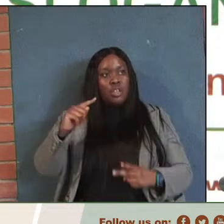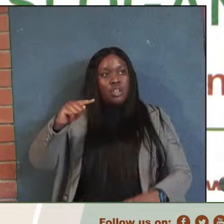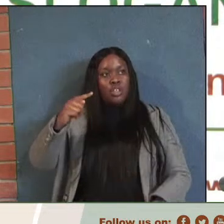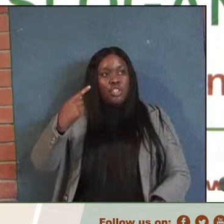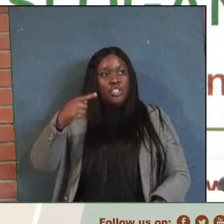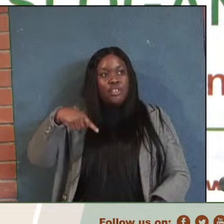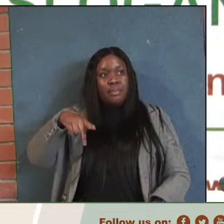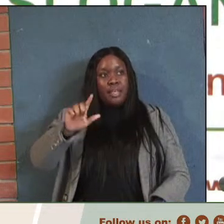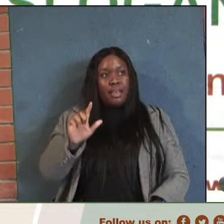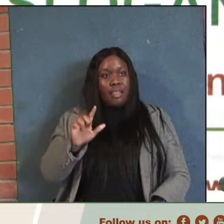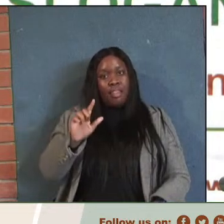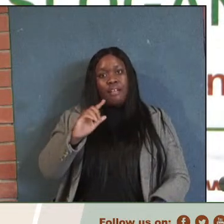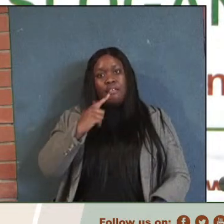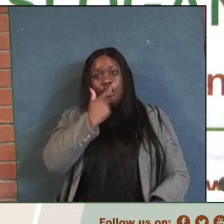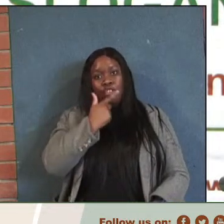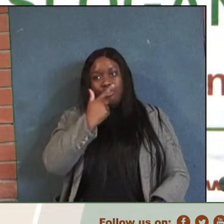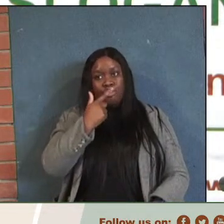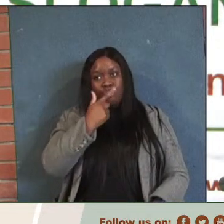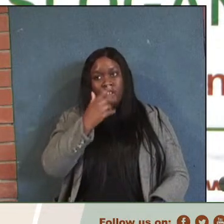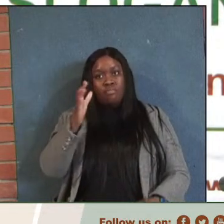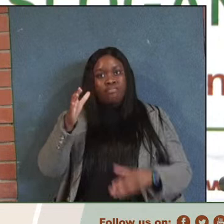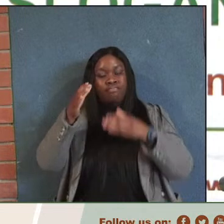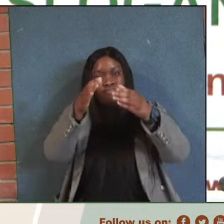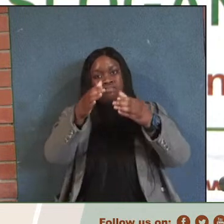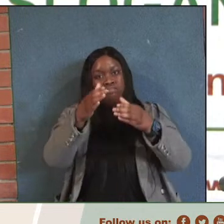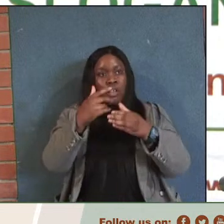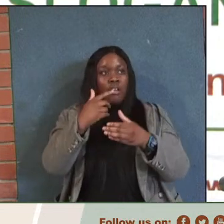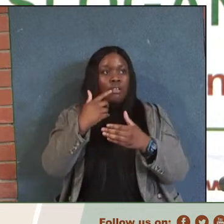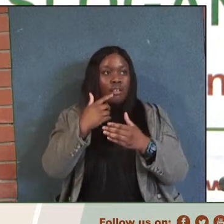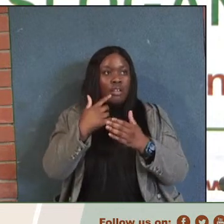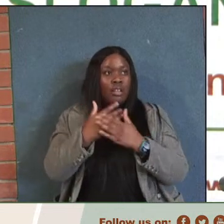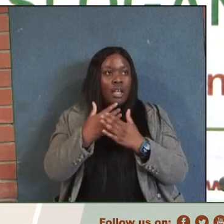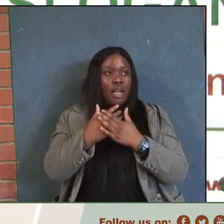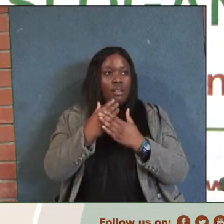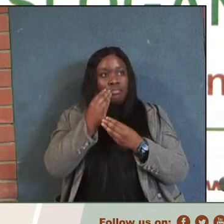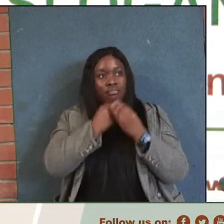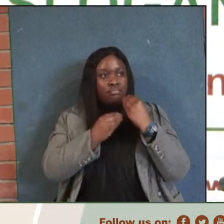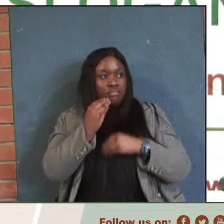lunch at the prepared place. Lunch.